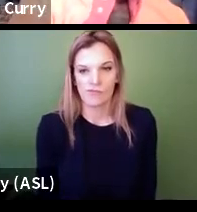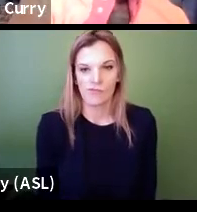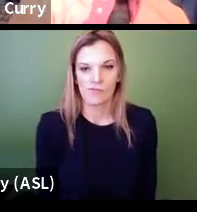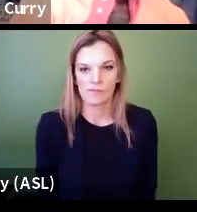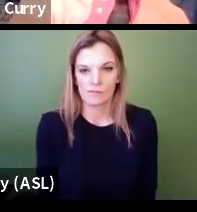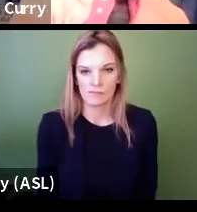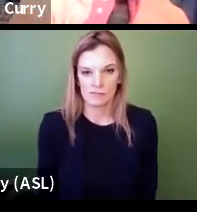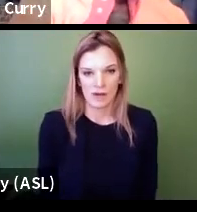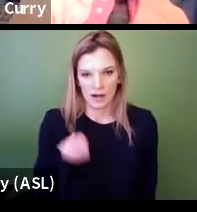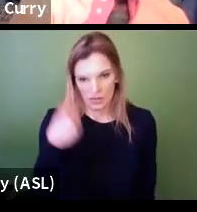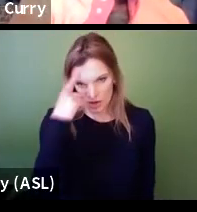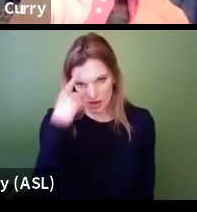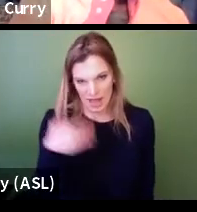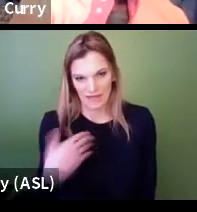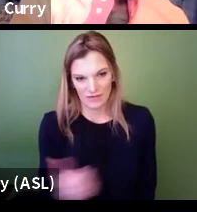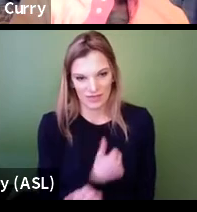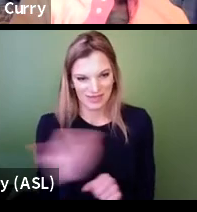I thought I had everything.